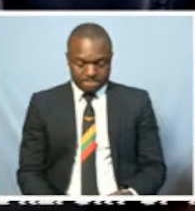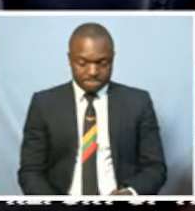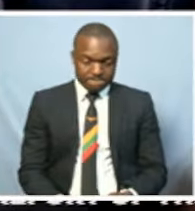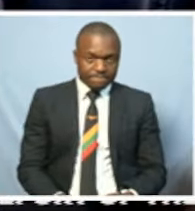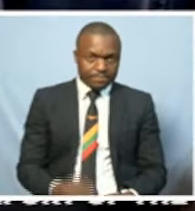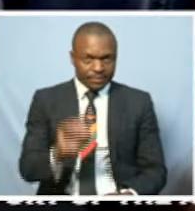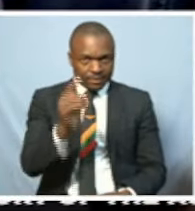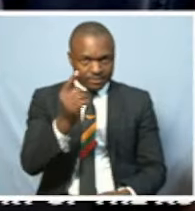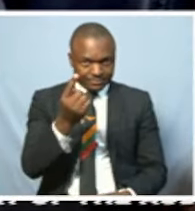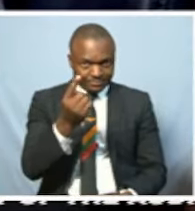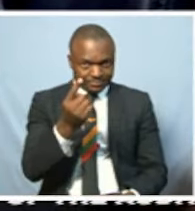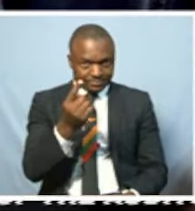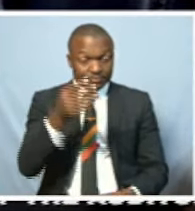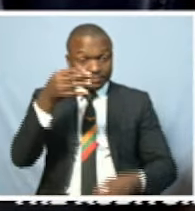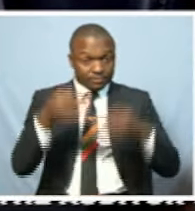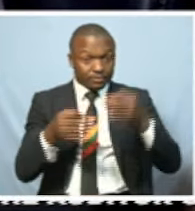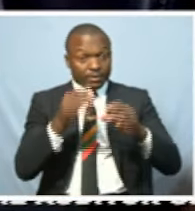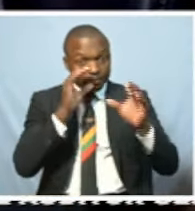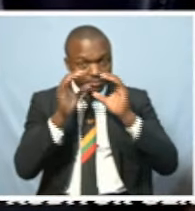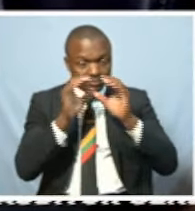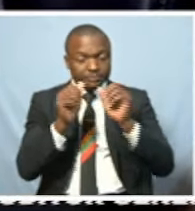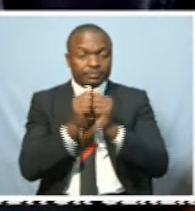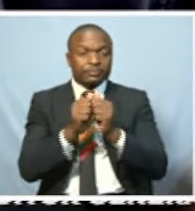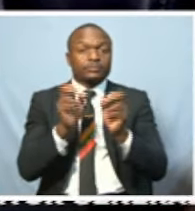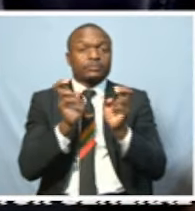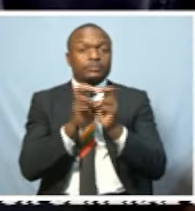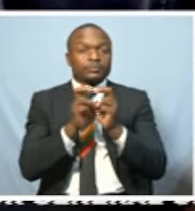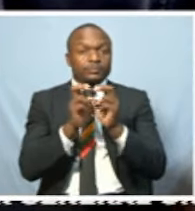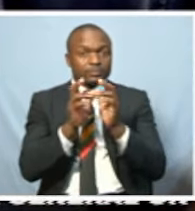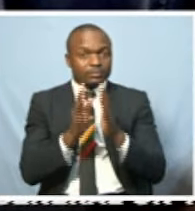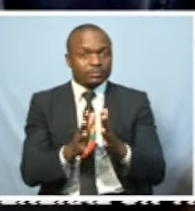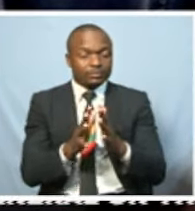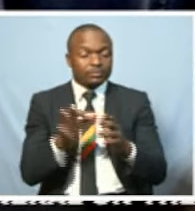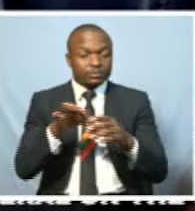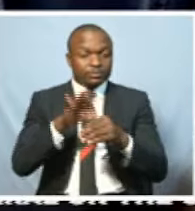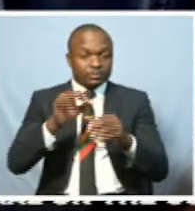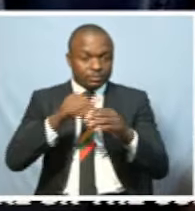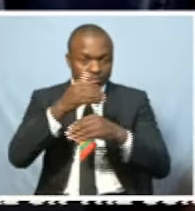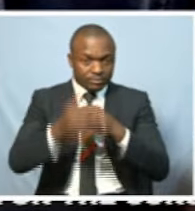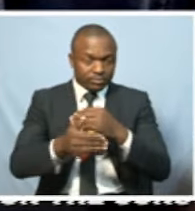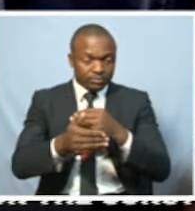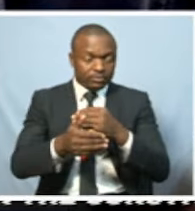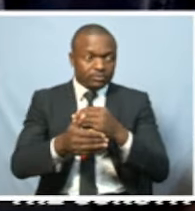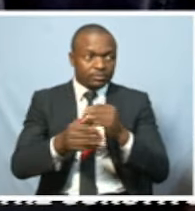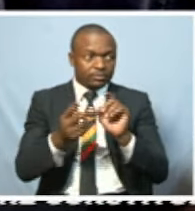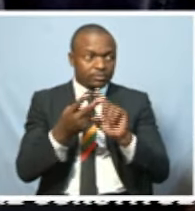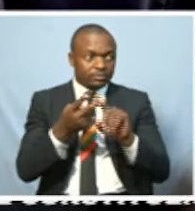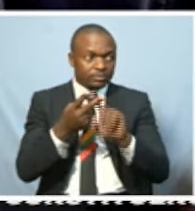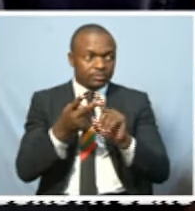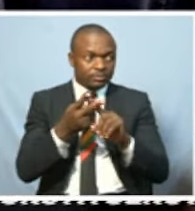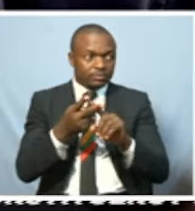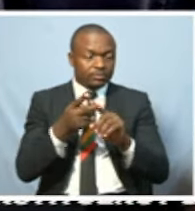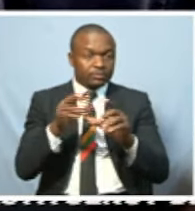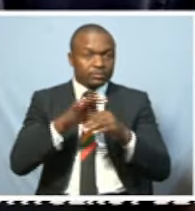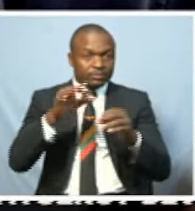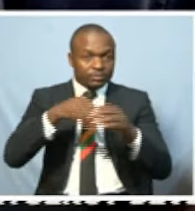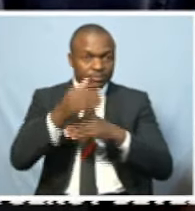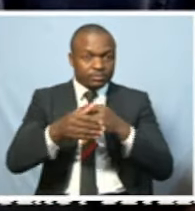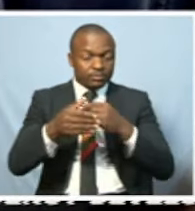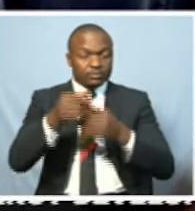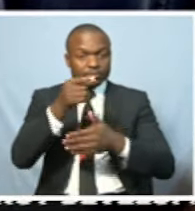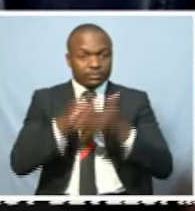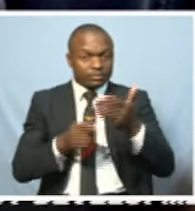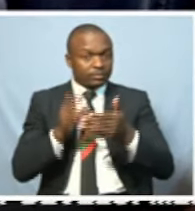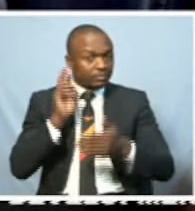Firstly, whether they communicated with the contractors to find out. Then secondly, to find out whether, what